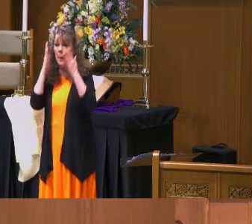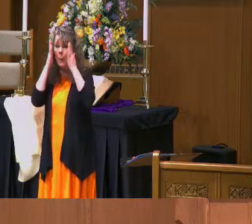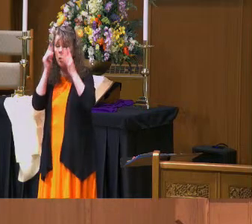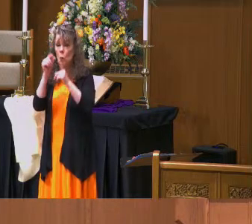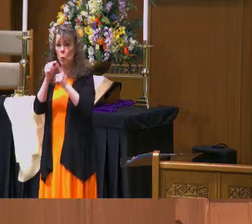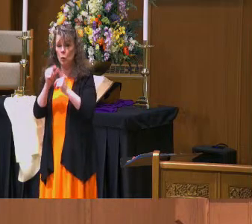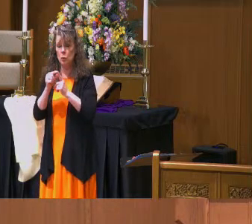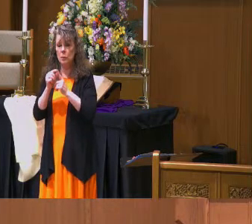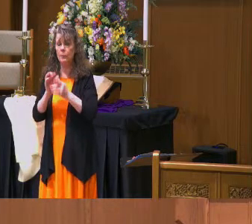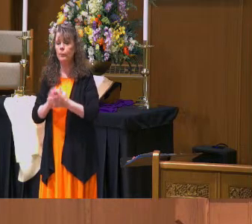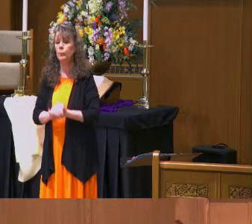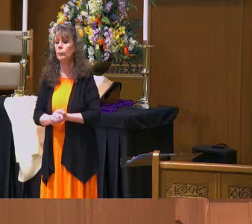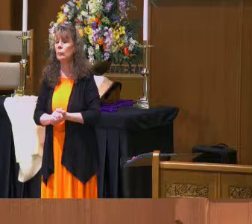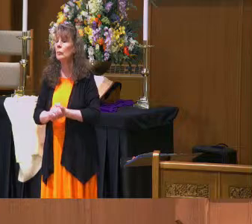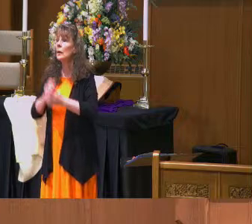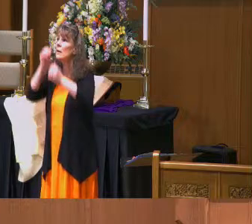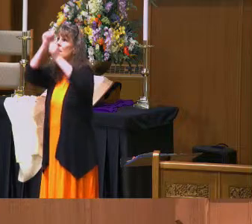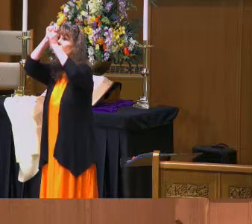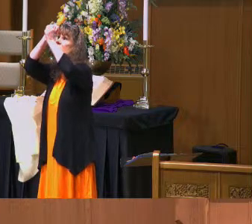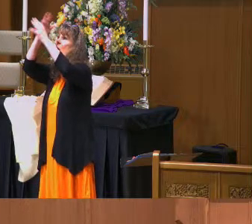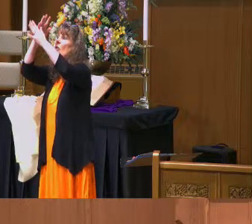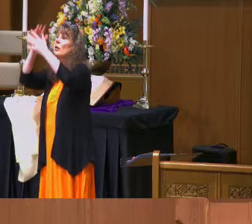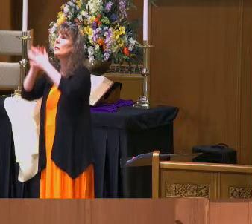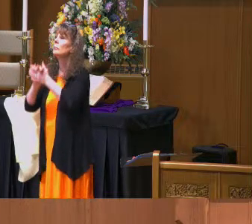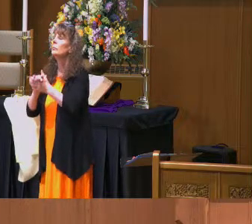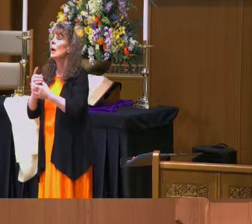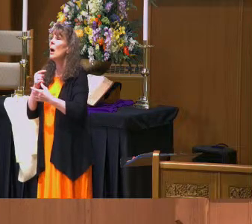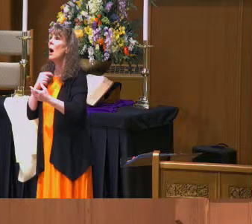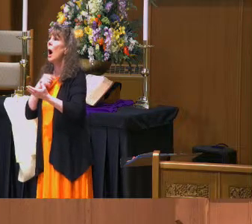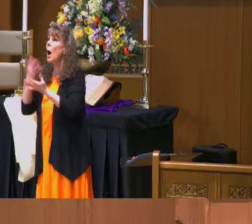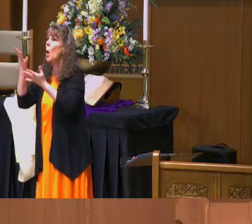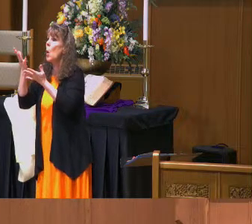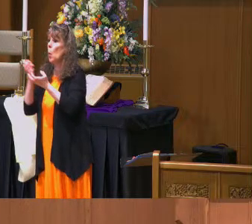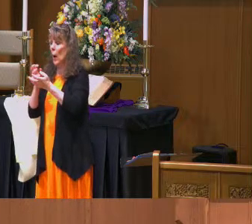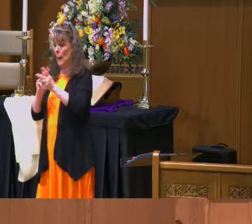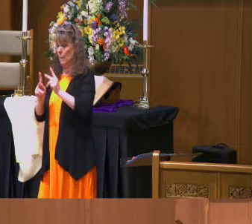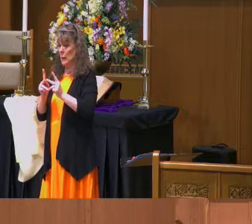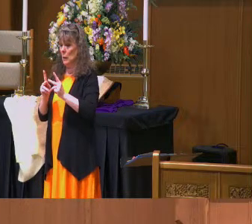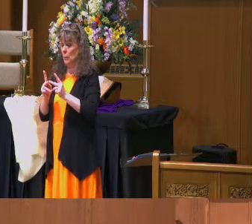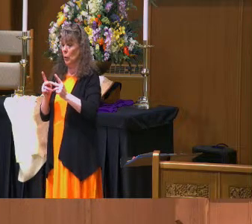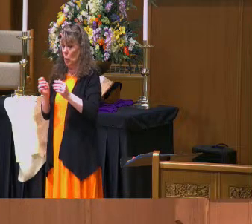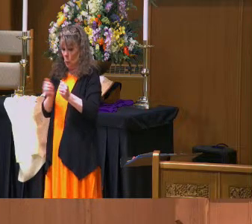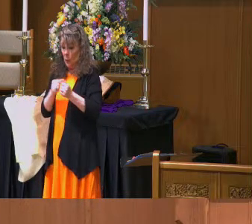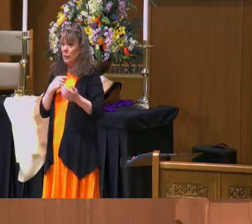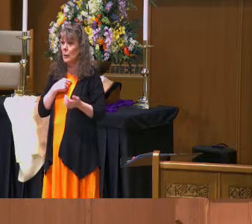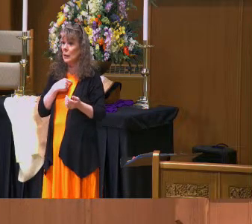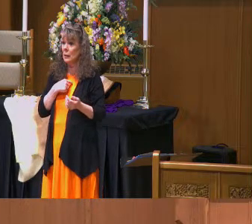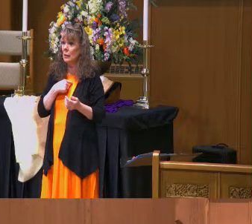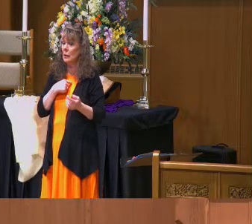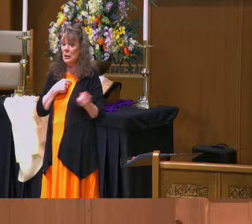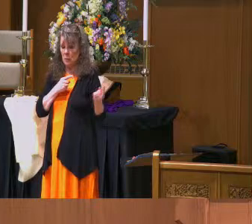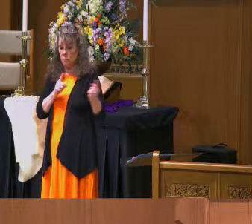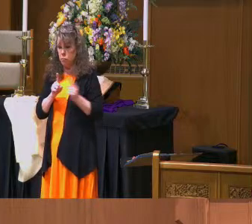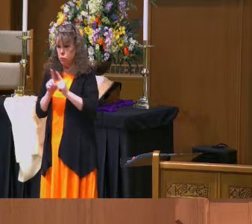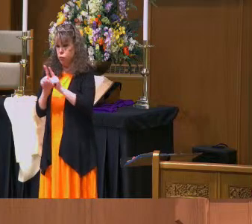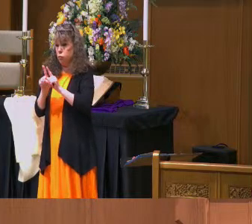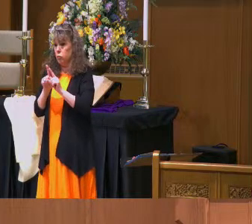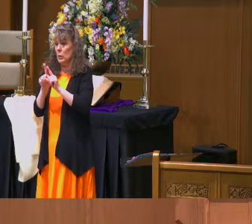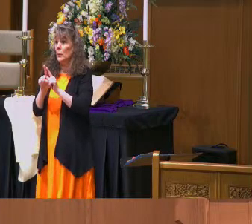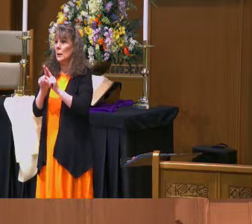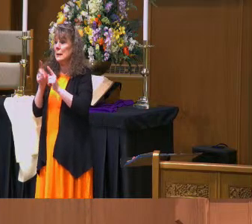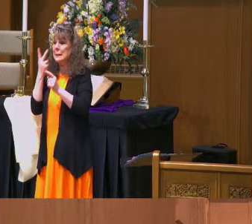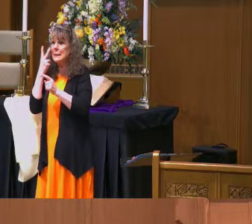words. Father, I want those you have given me to be with me where I am and to